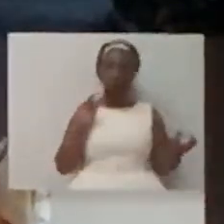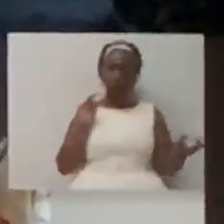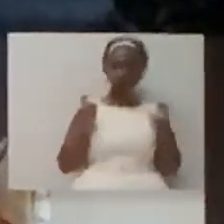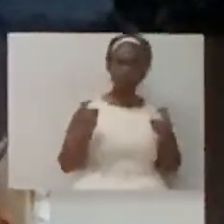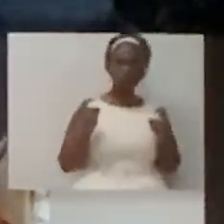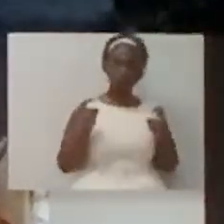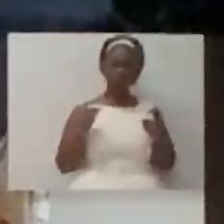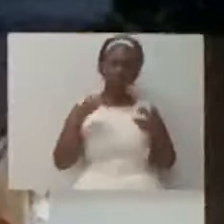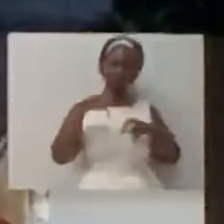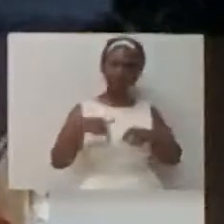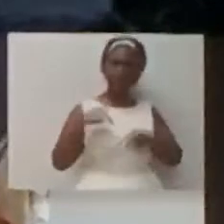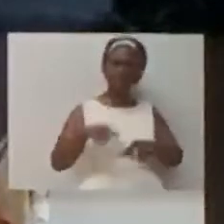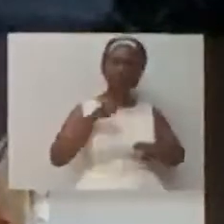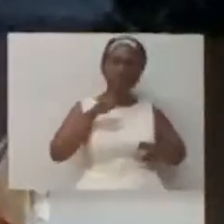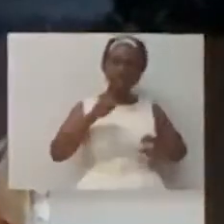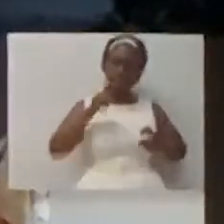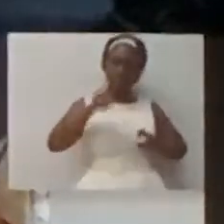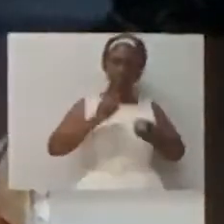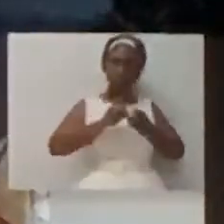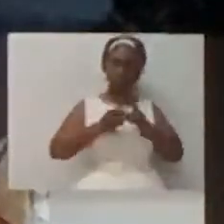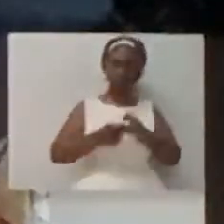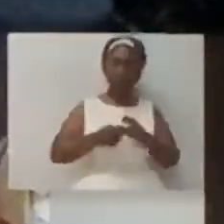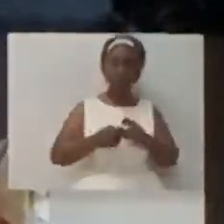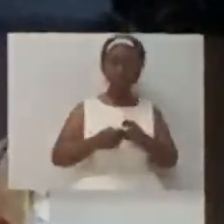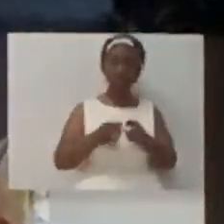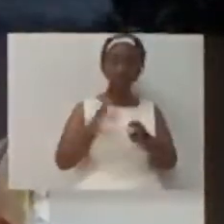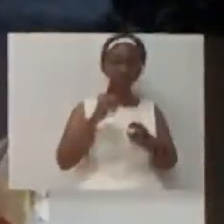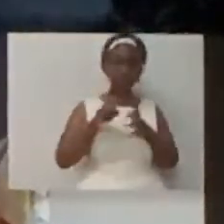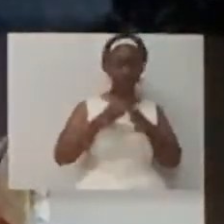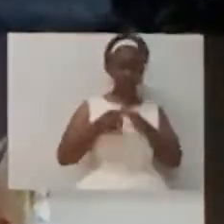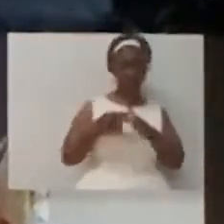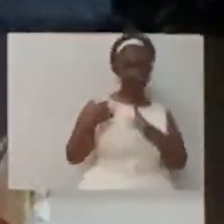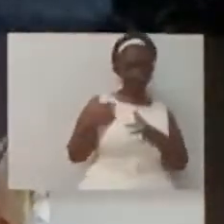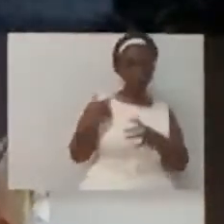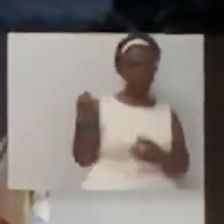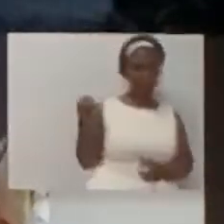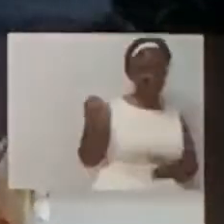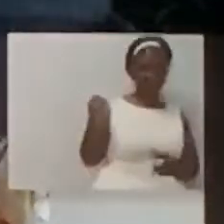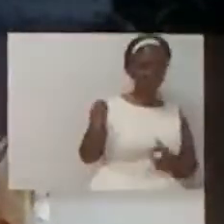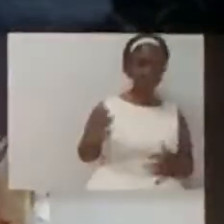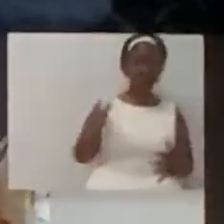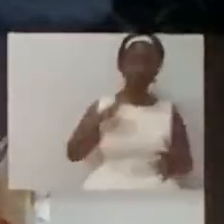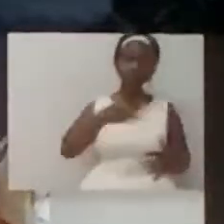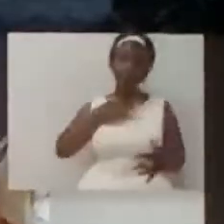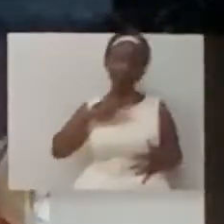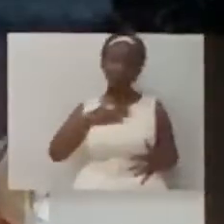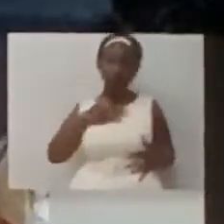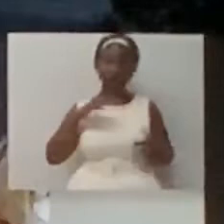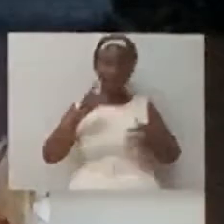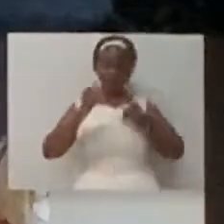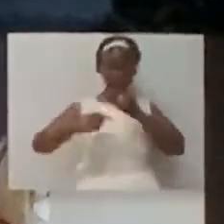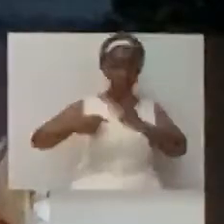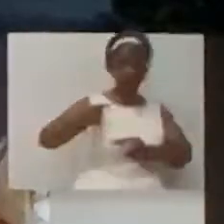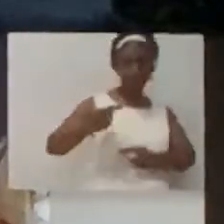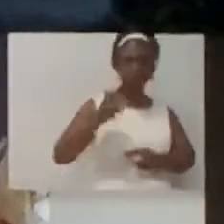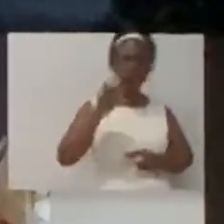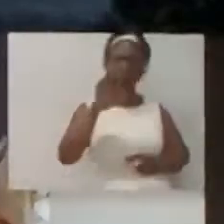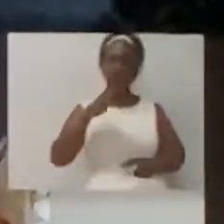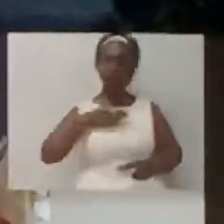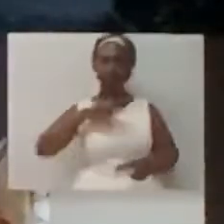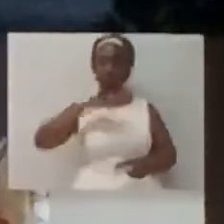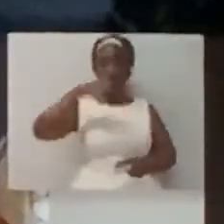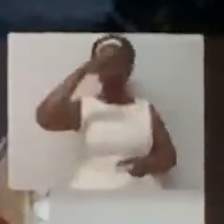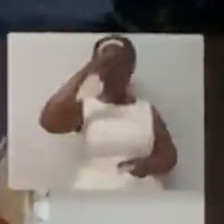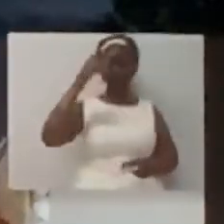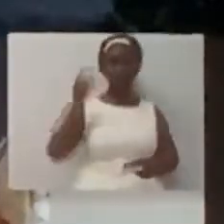time it is sorely needed, to finish the jobs that were started by the rebels of my generation and my parents' generation, or better